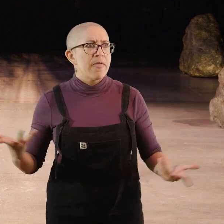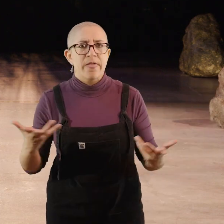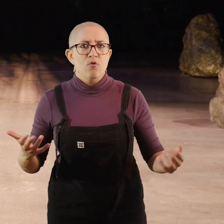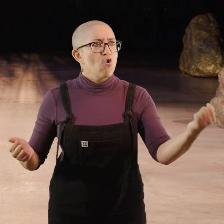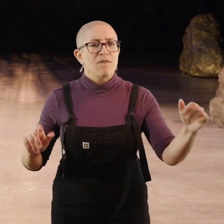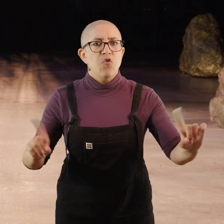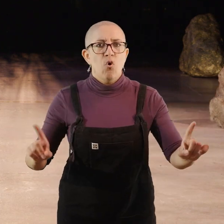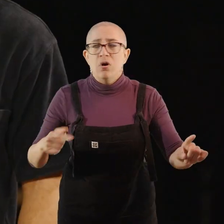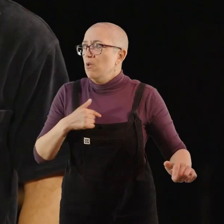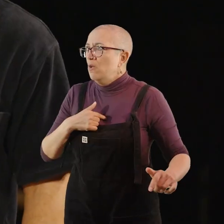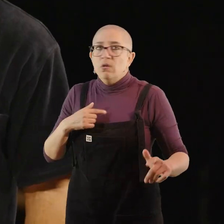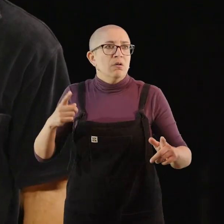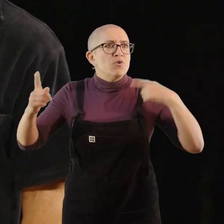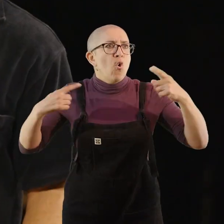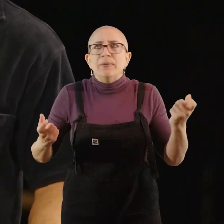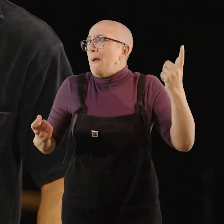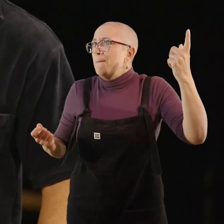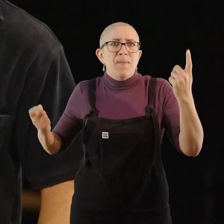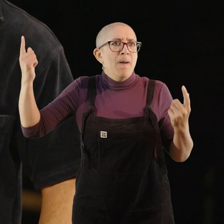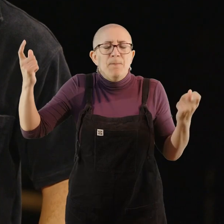How is it with me when every noise appalls me?